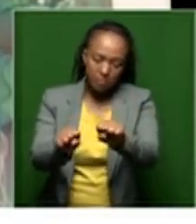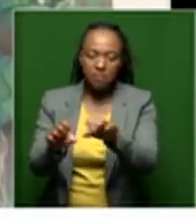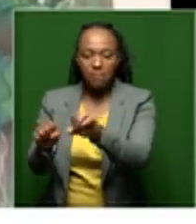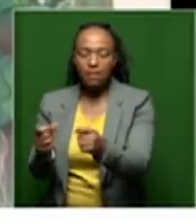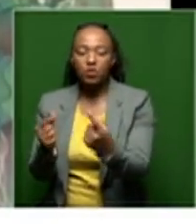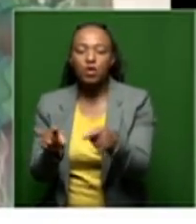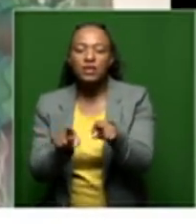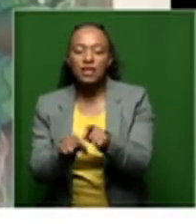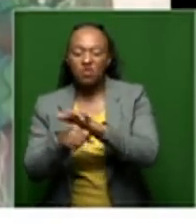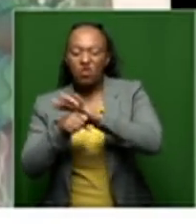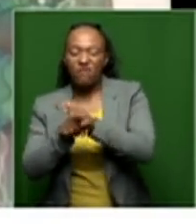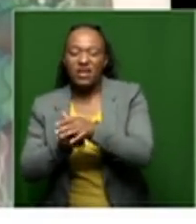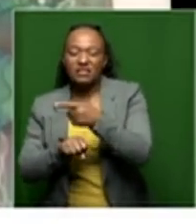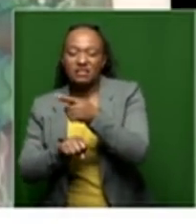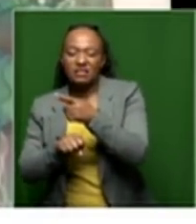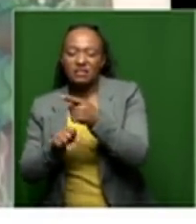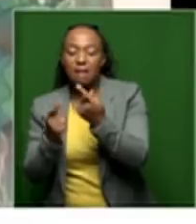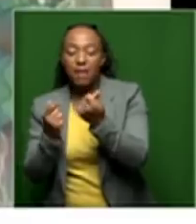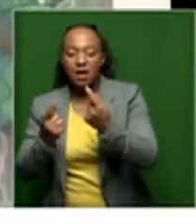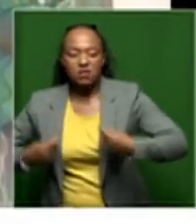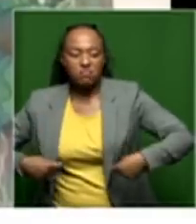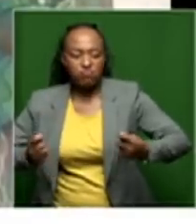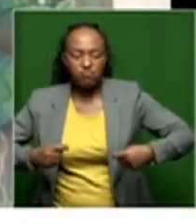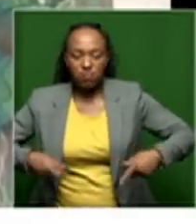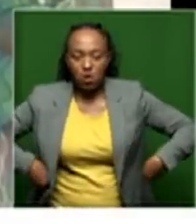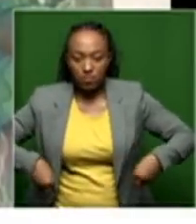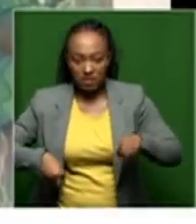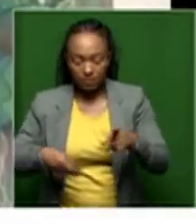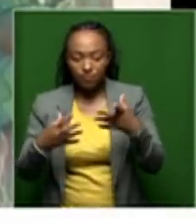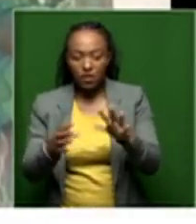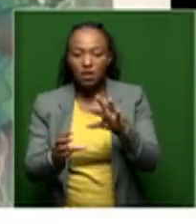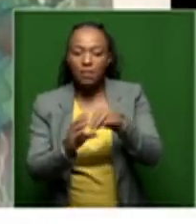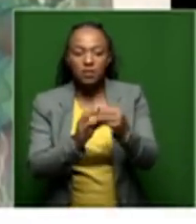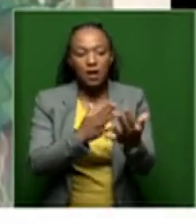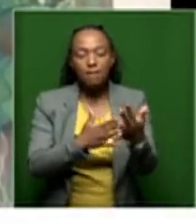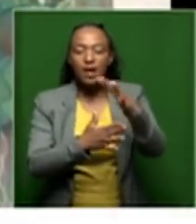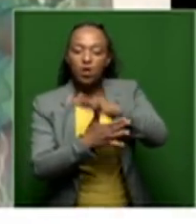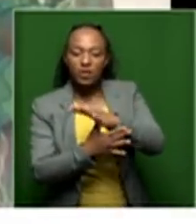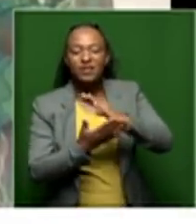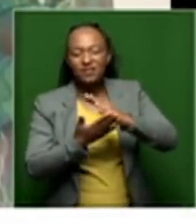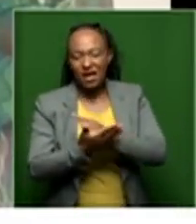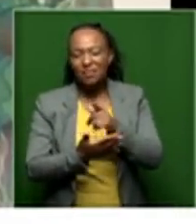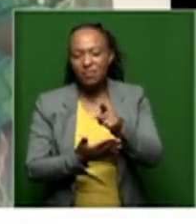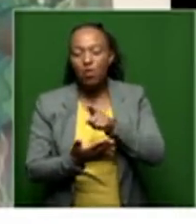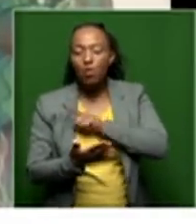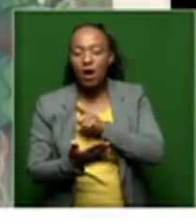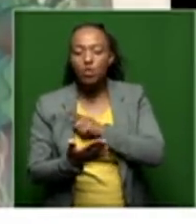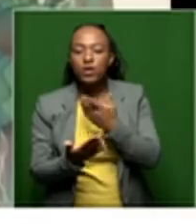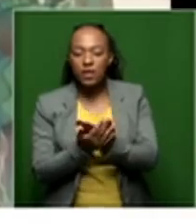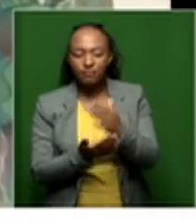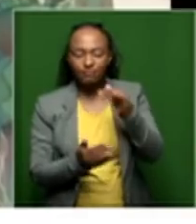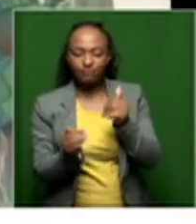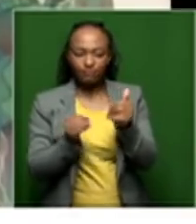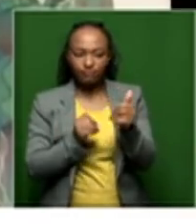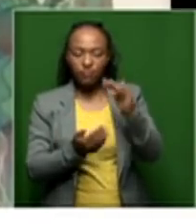COVID-19 related expenditure corruption will have to take priority in certain spaces so that we curb